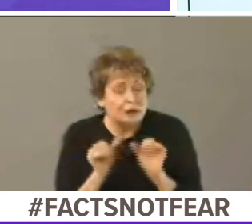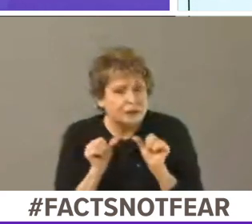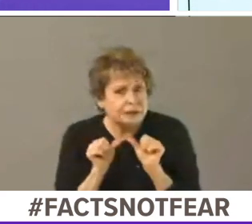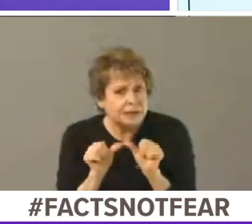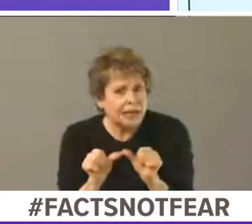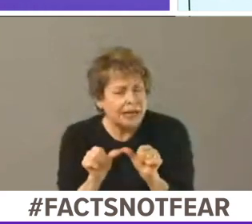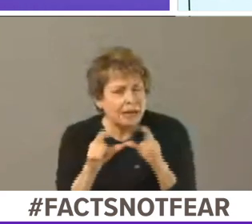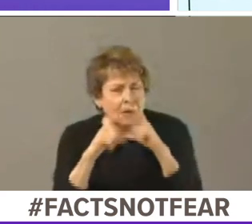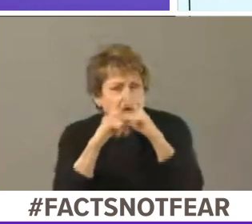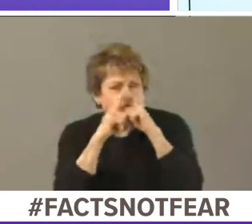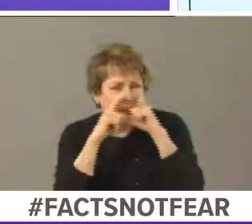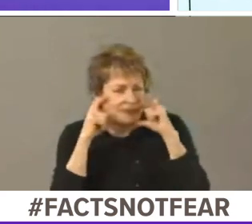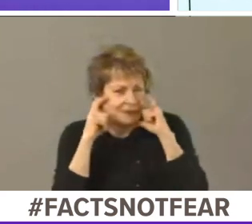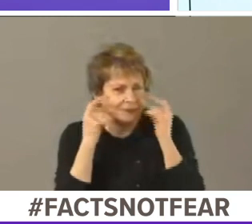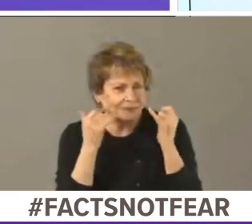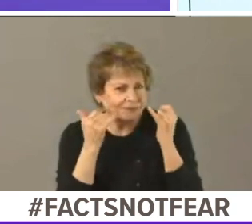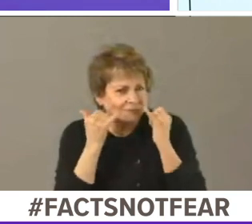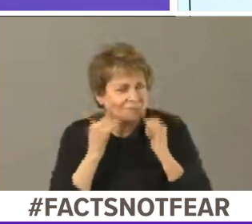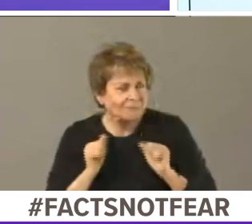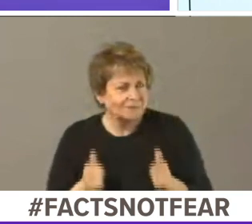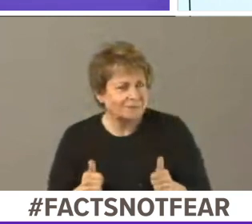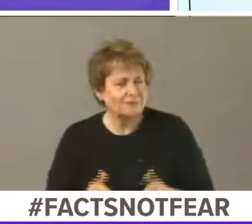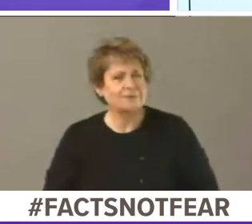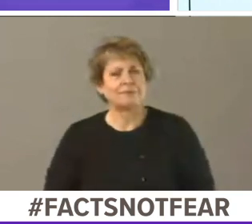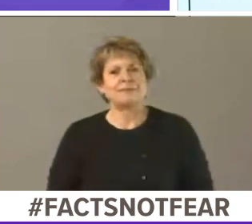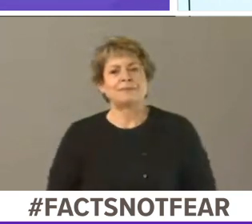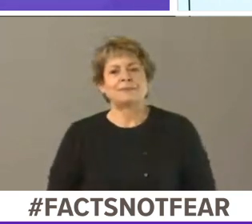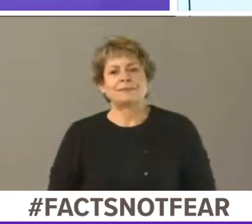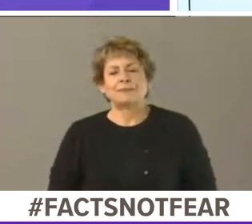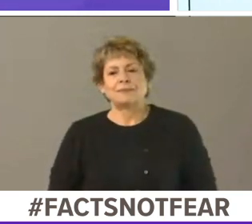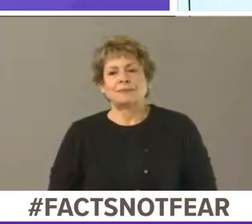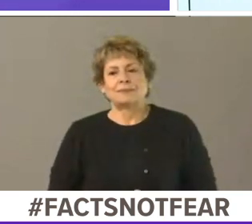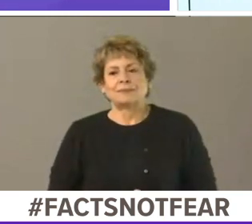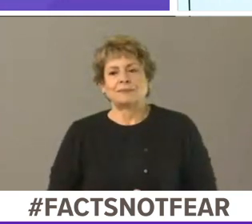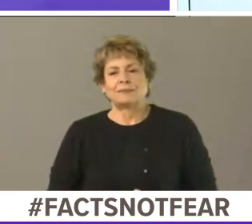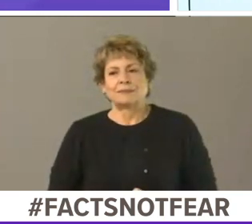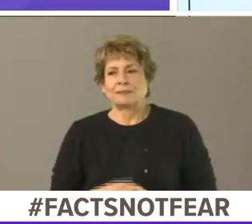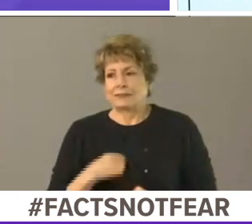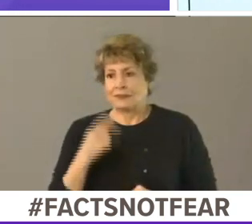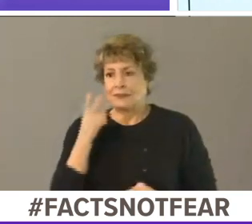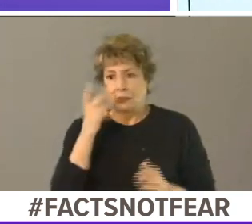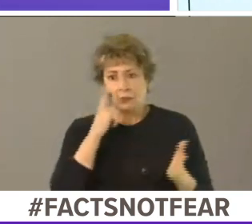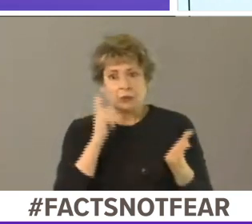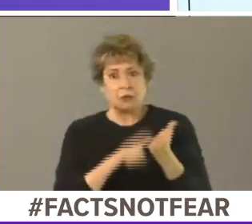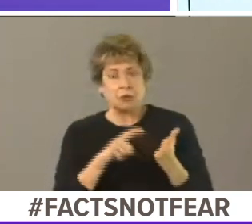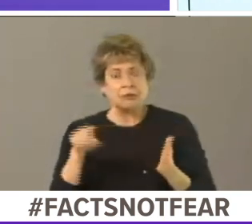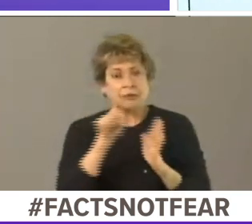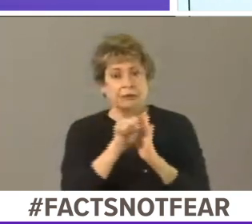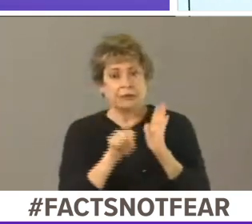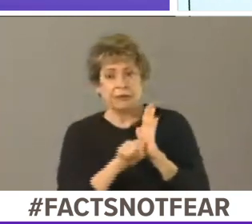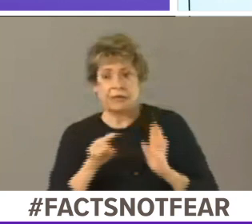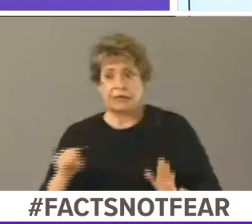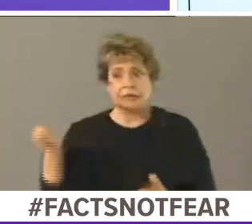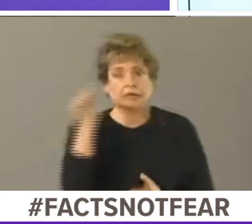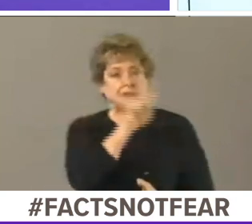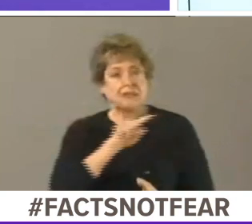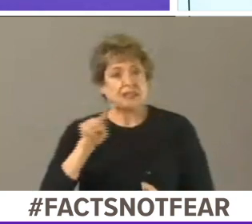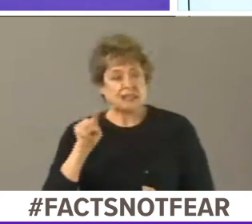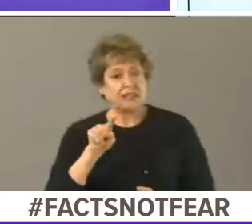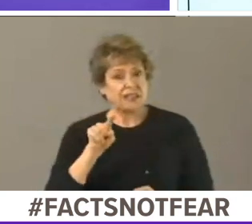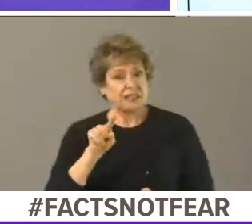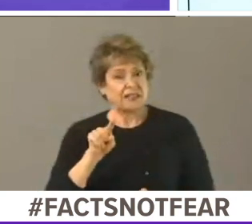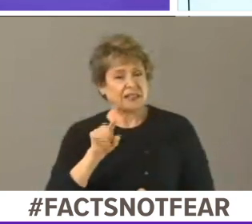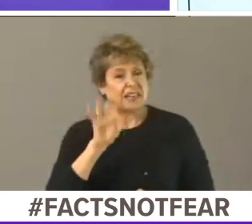like I said, we're seeing nearly 90% of our state that is doing this with wide compliance.